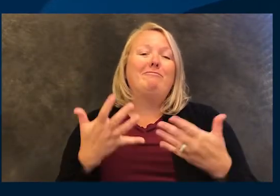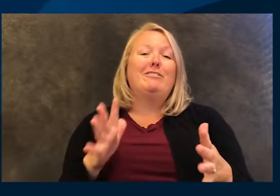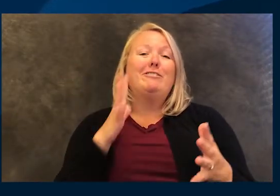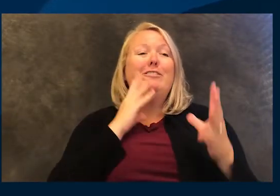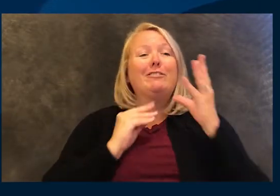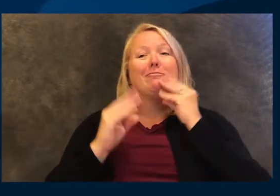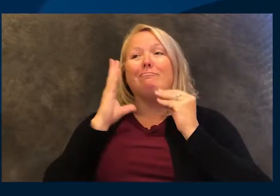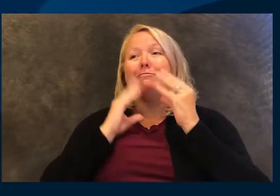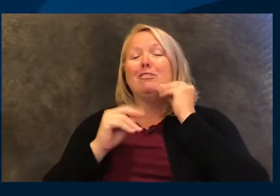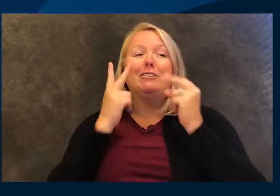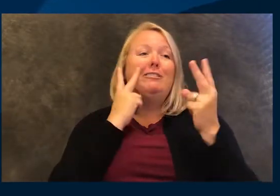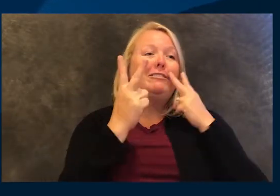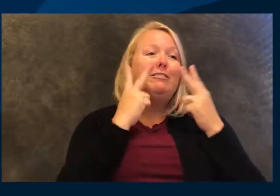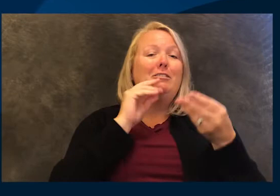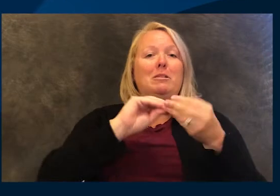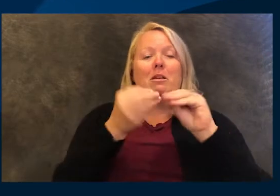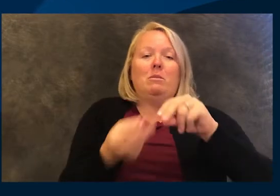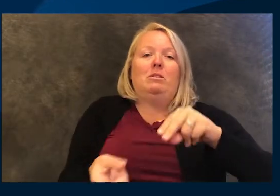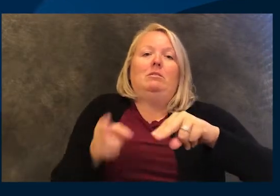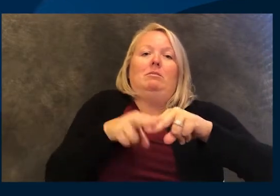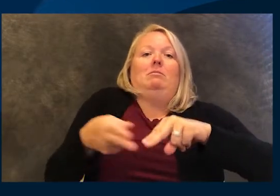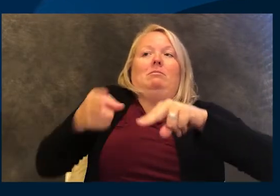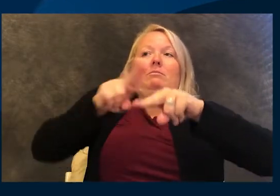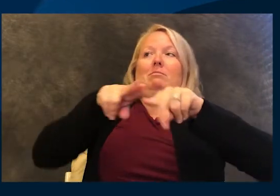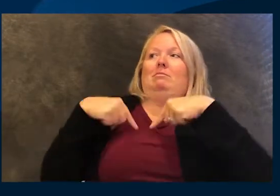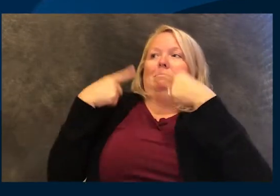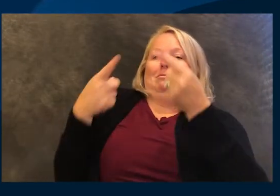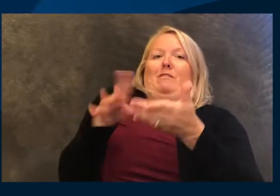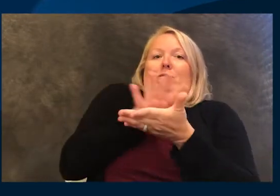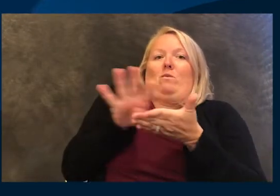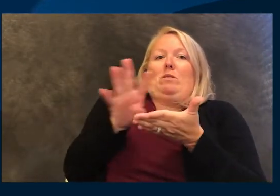significant increase in the number of cases over the last 4 to 6 weeks.